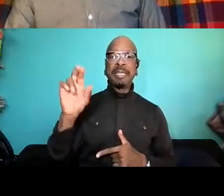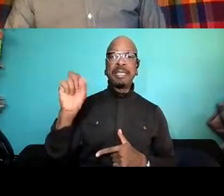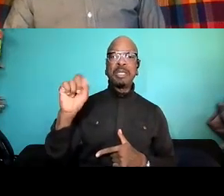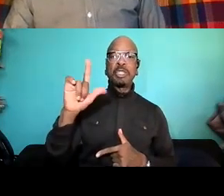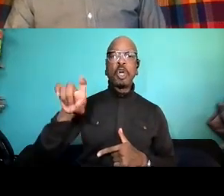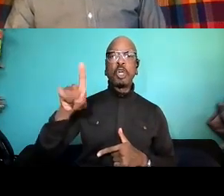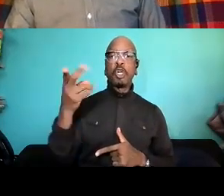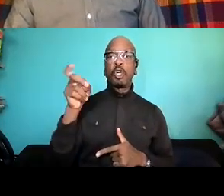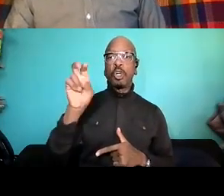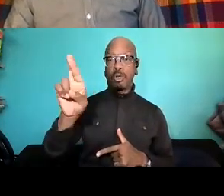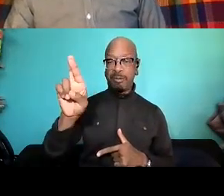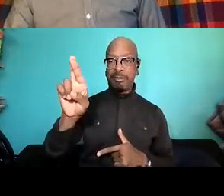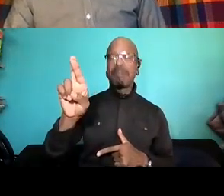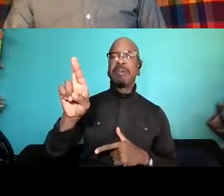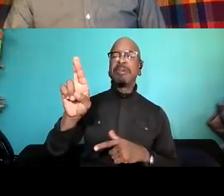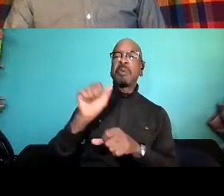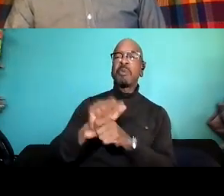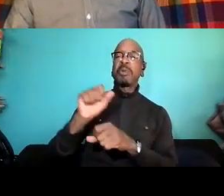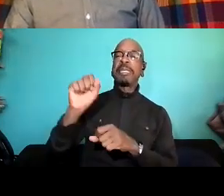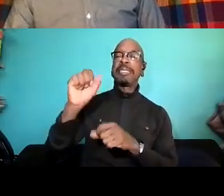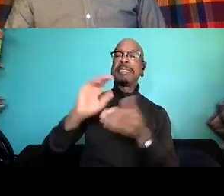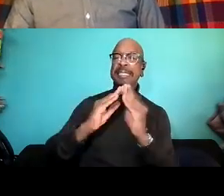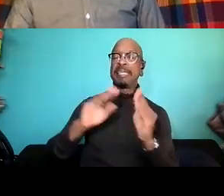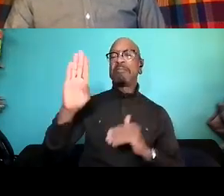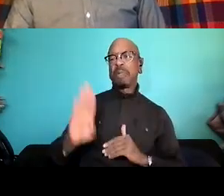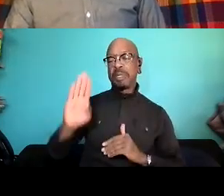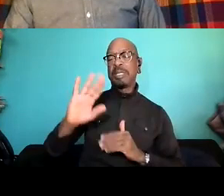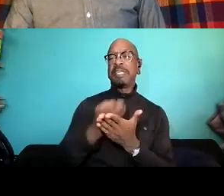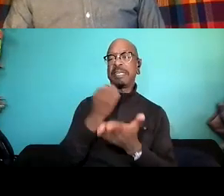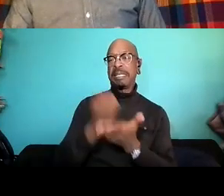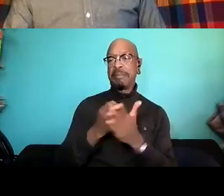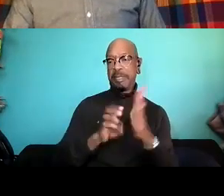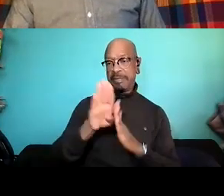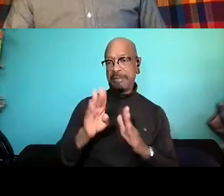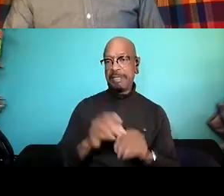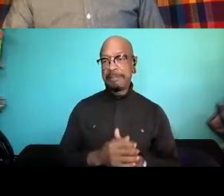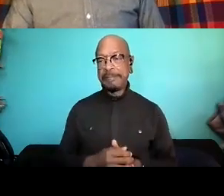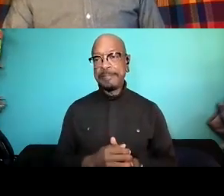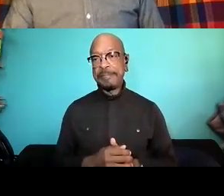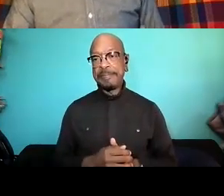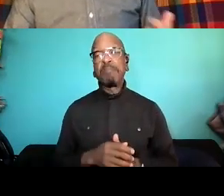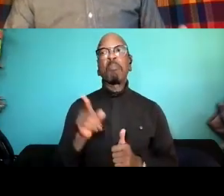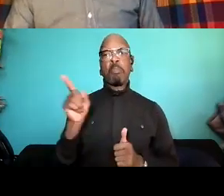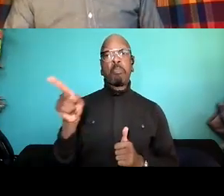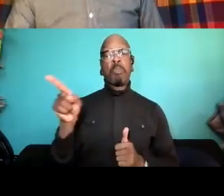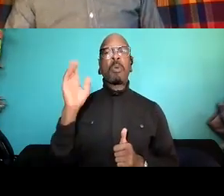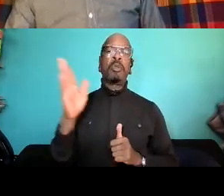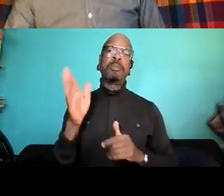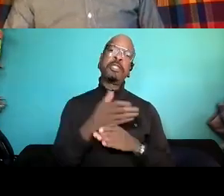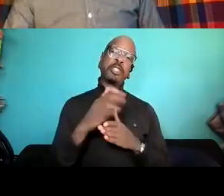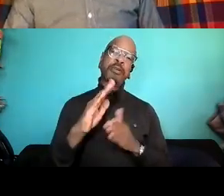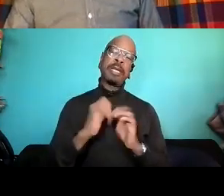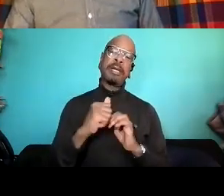Officer at the City of Berkeley's Office of Economic Development, where they'll be sharing about how Berkeley businesses